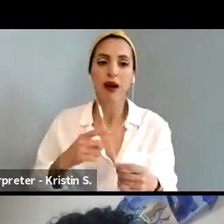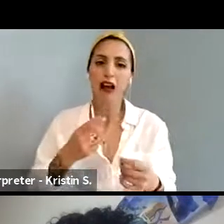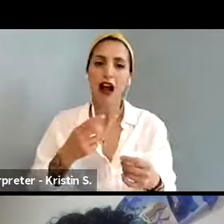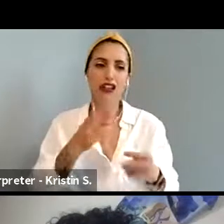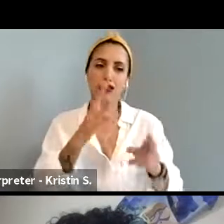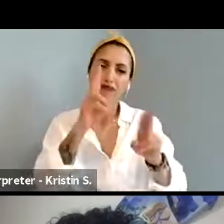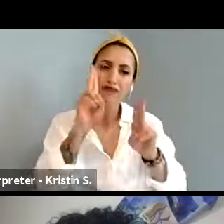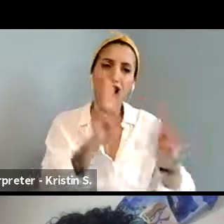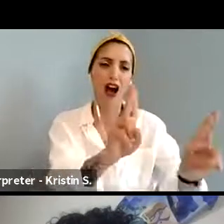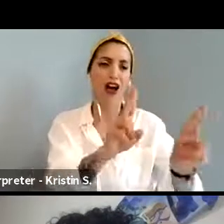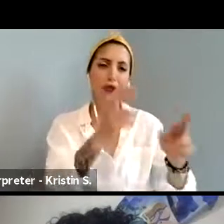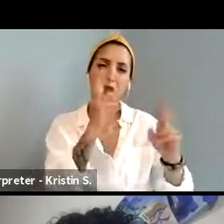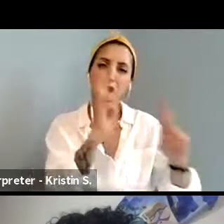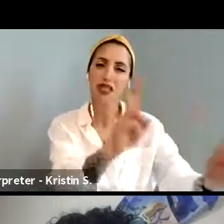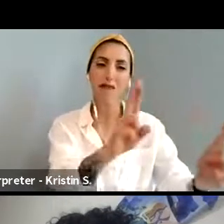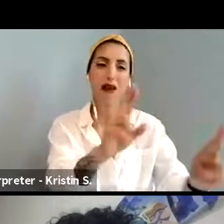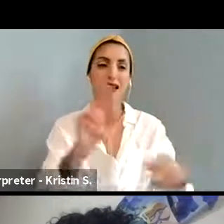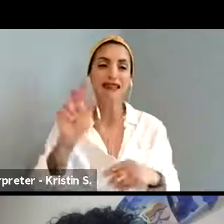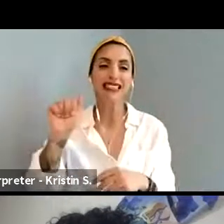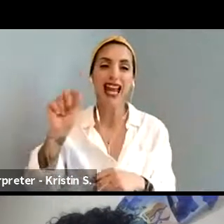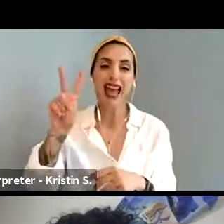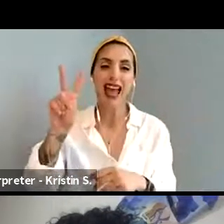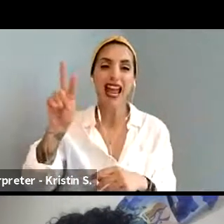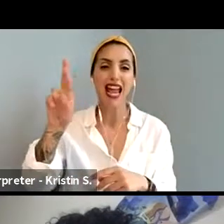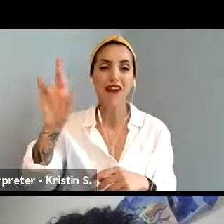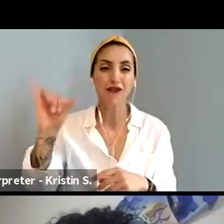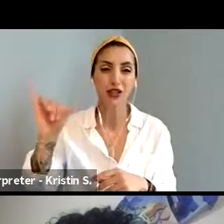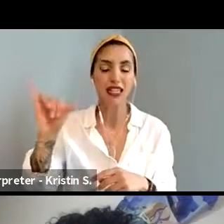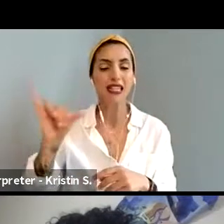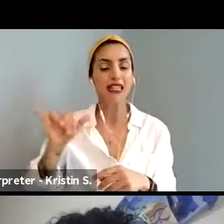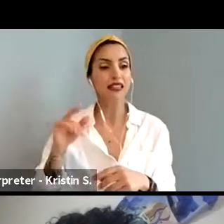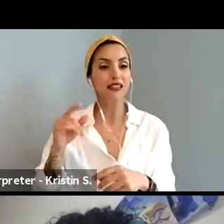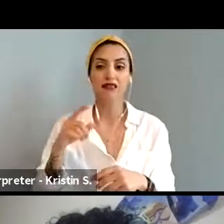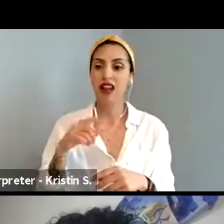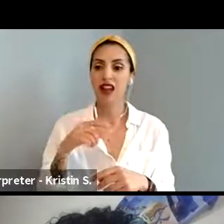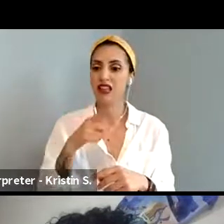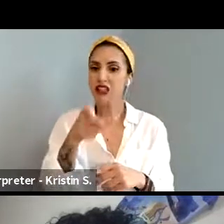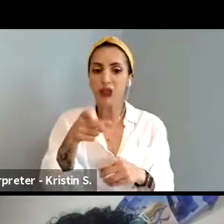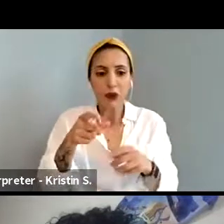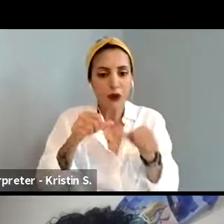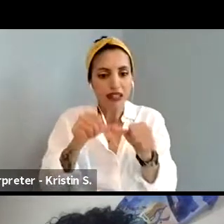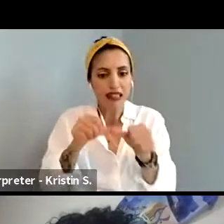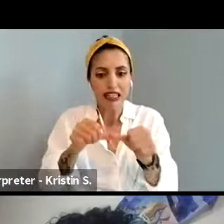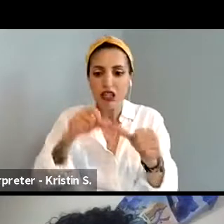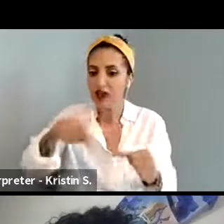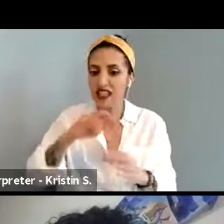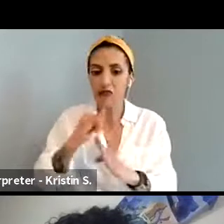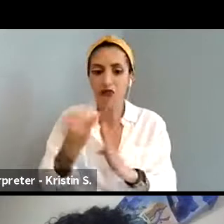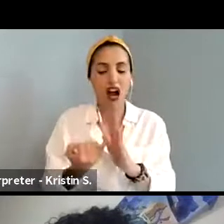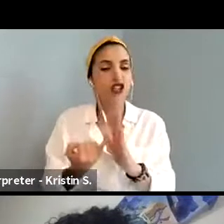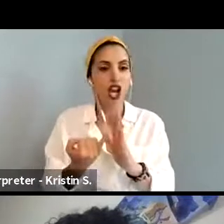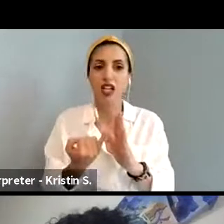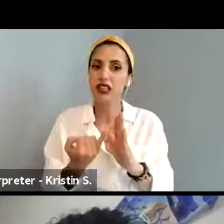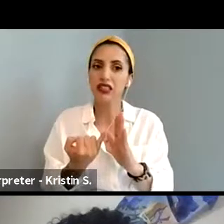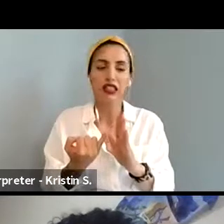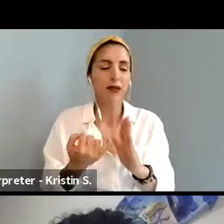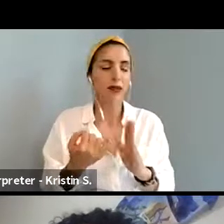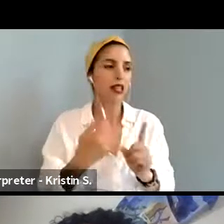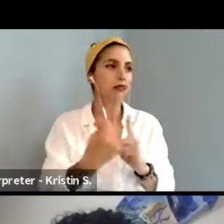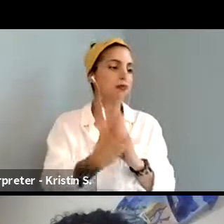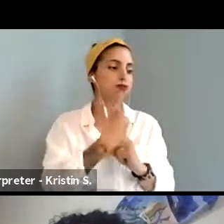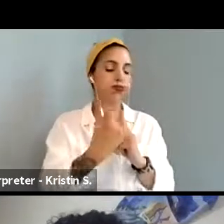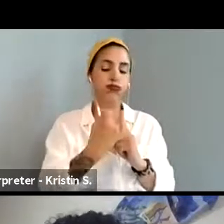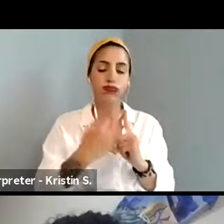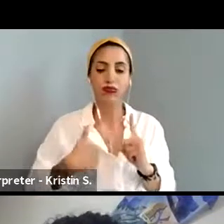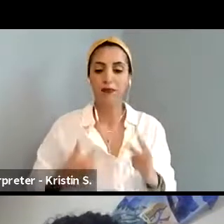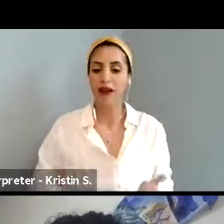you know, Avery, I find you amazing that you guys kept going and made this happen, because it had a huge impact on my life. And